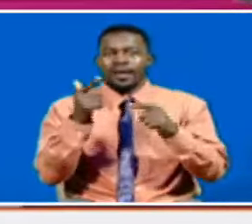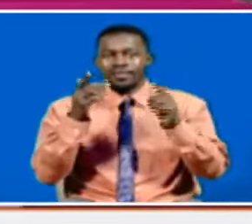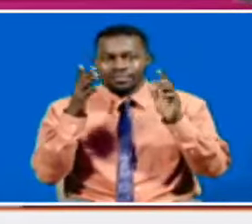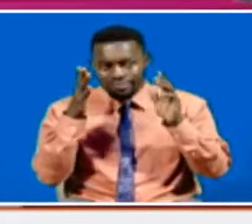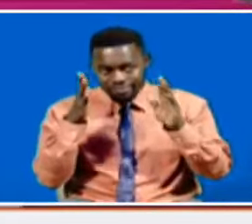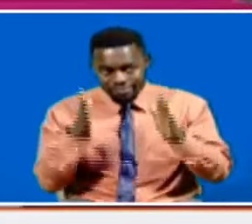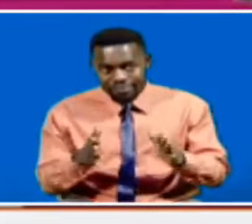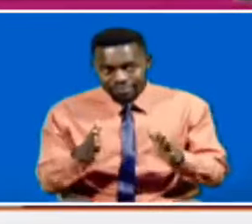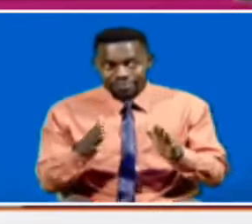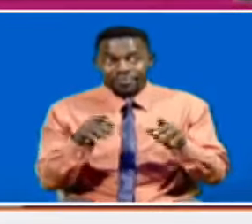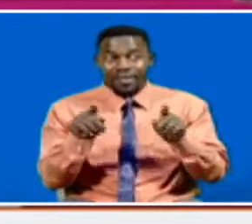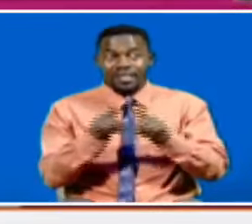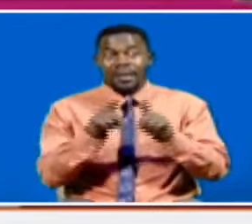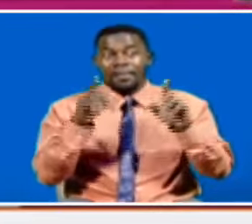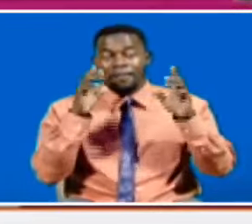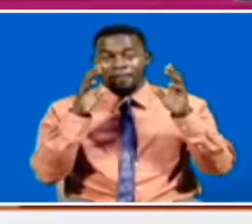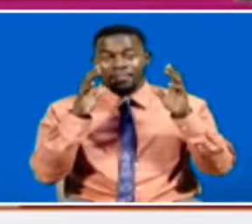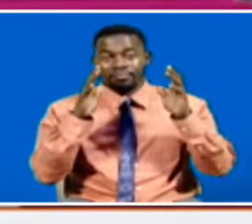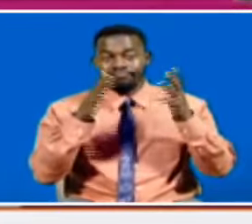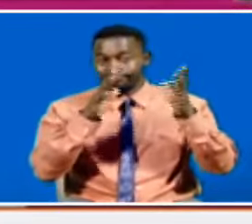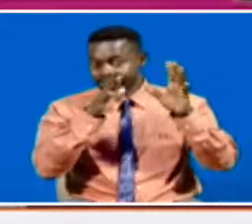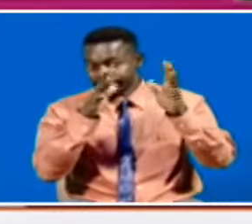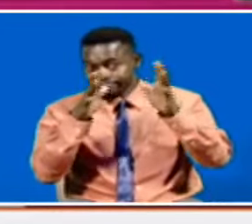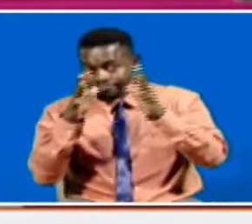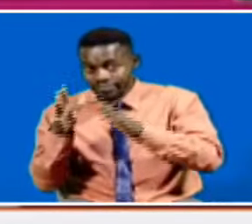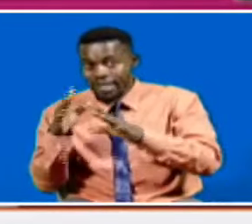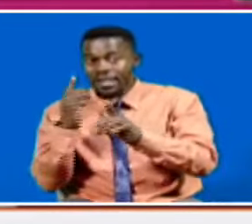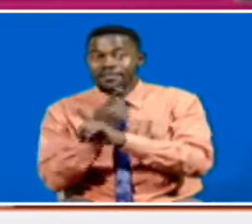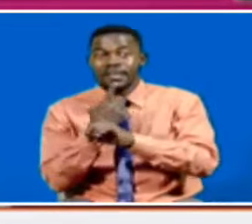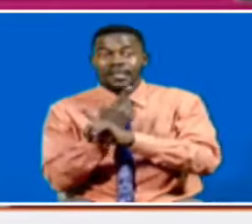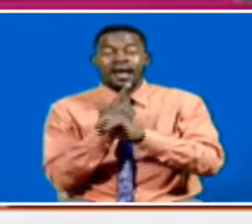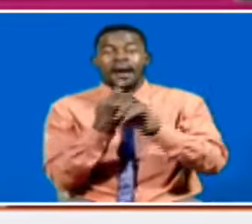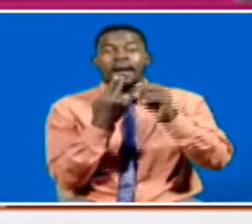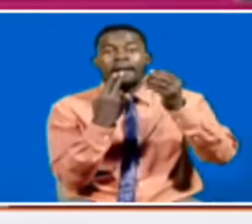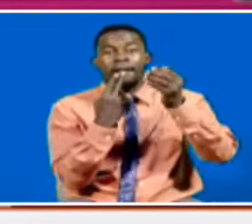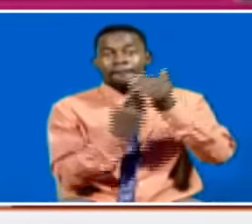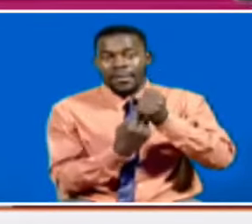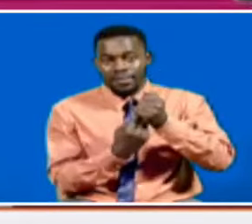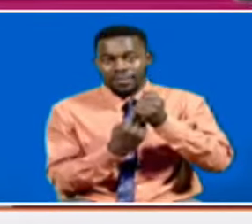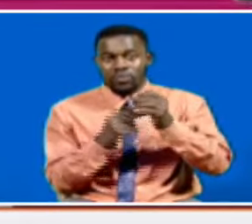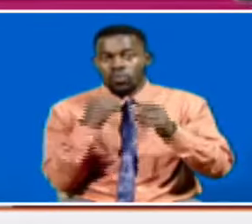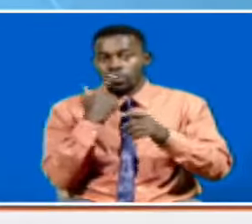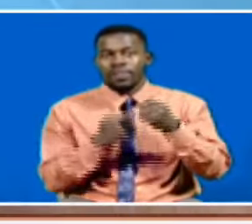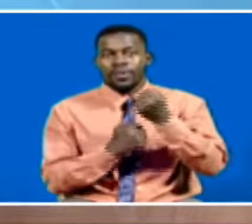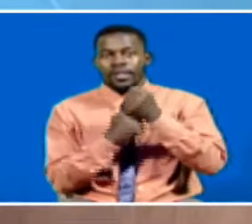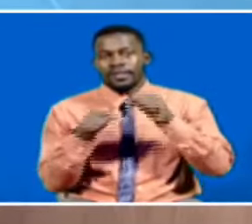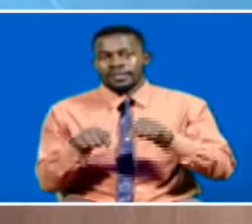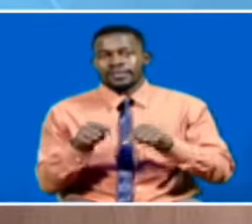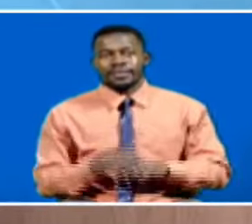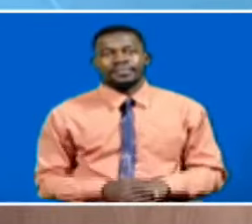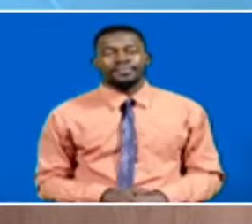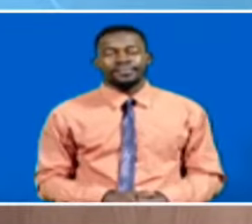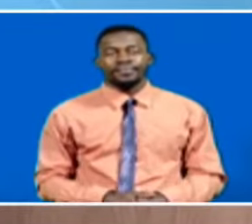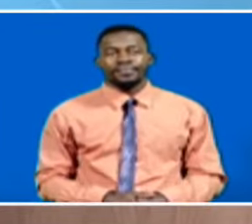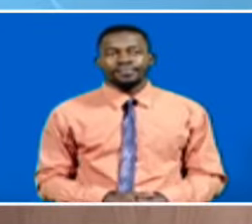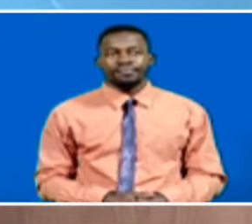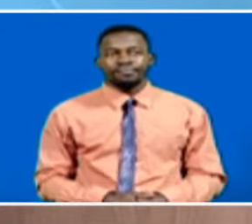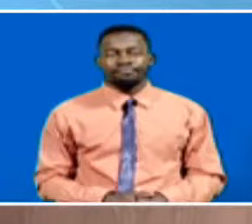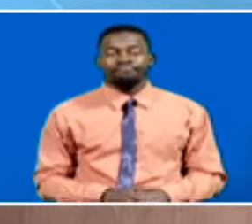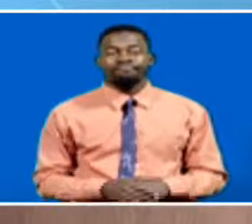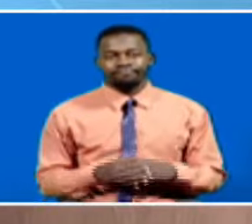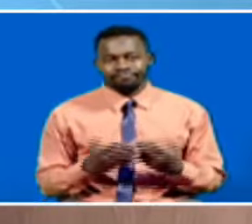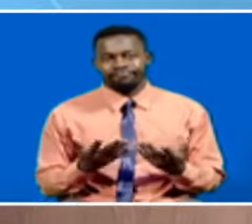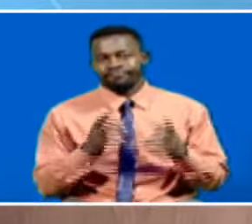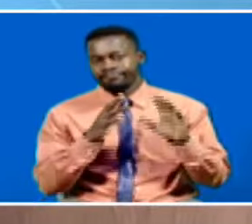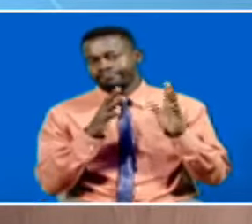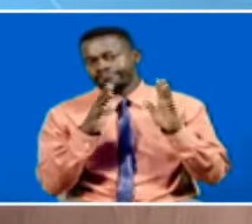also big up to the organizers of Soya, Dr. Paul Targat and his team. And we continue to celebrate the